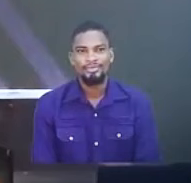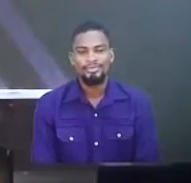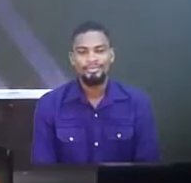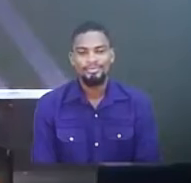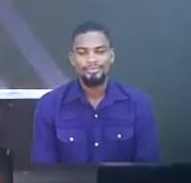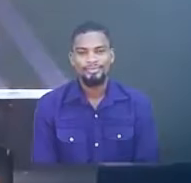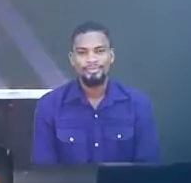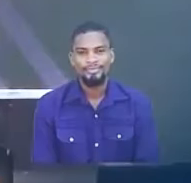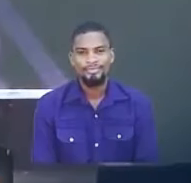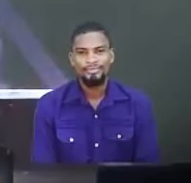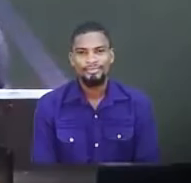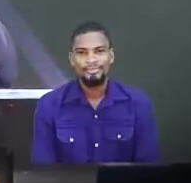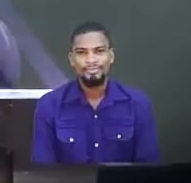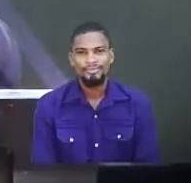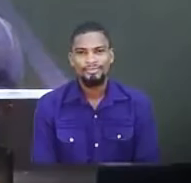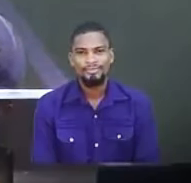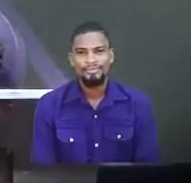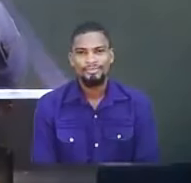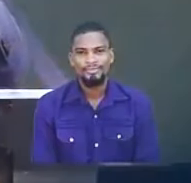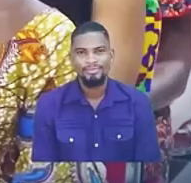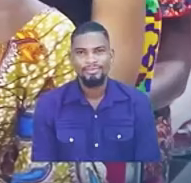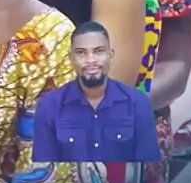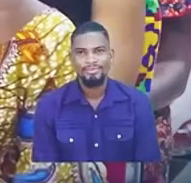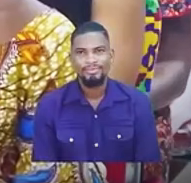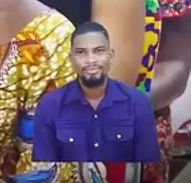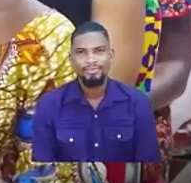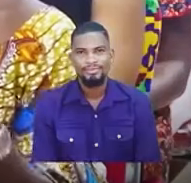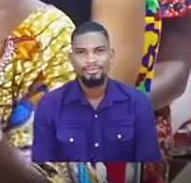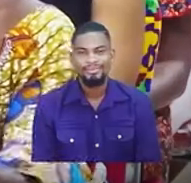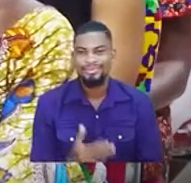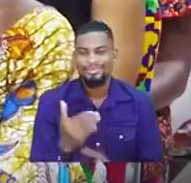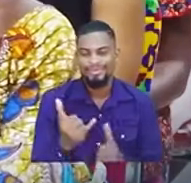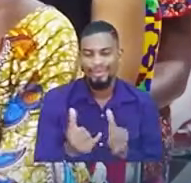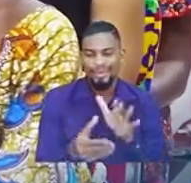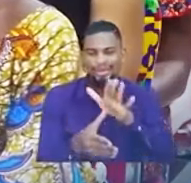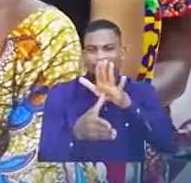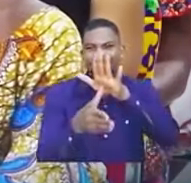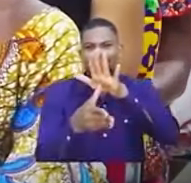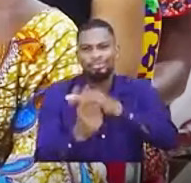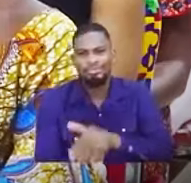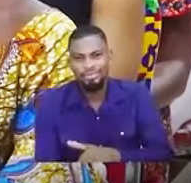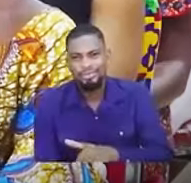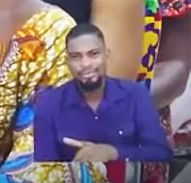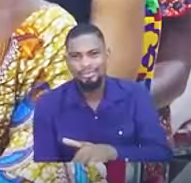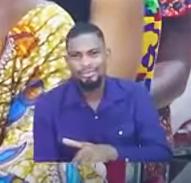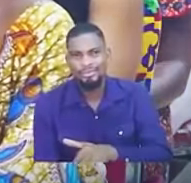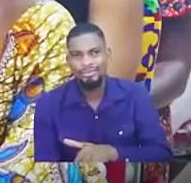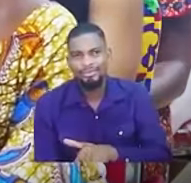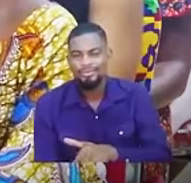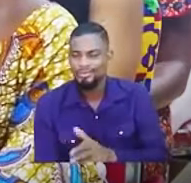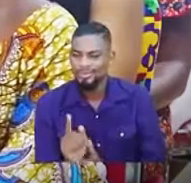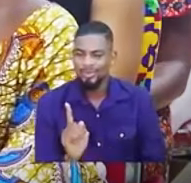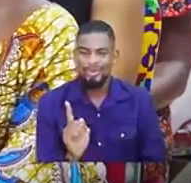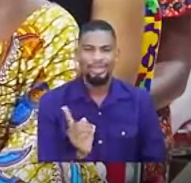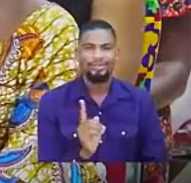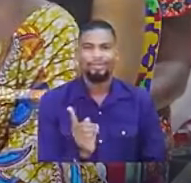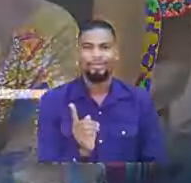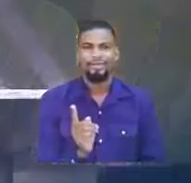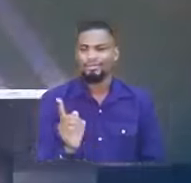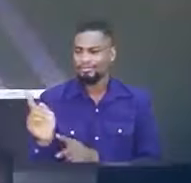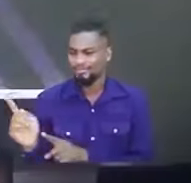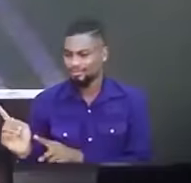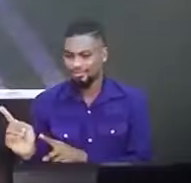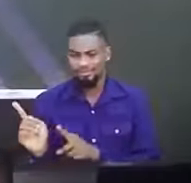thought. And she is now depressed. What say? Where will her beauty be? She will